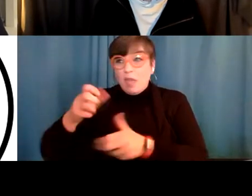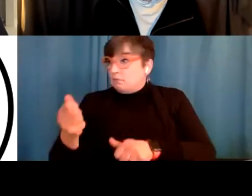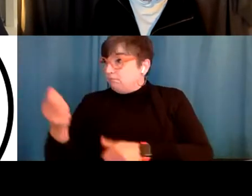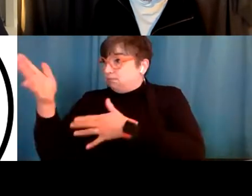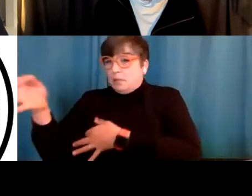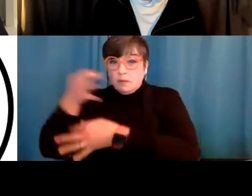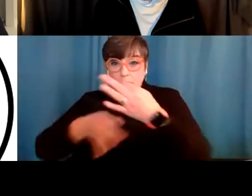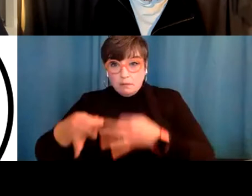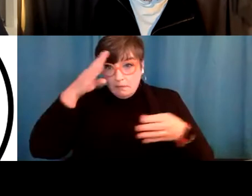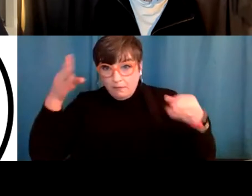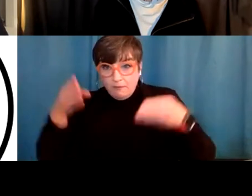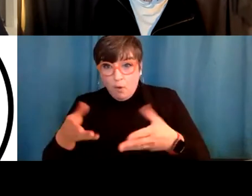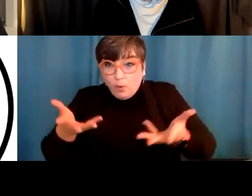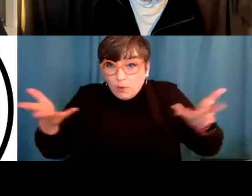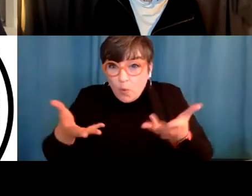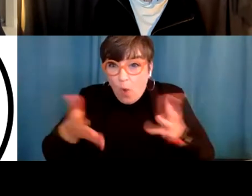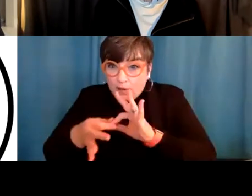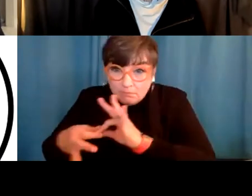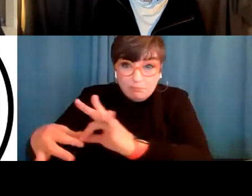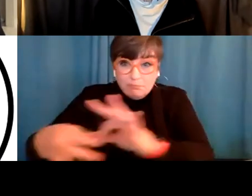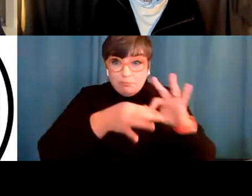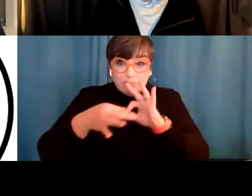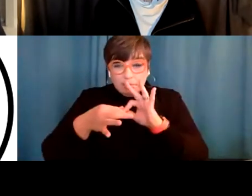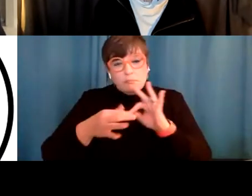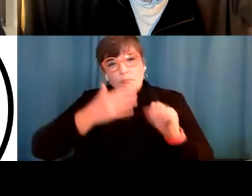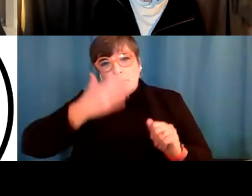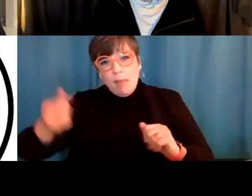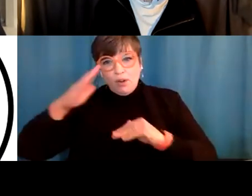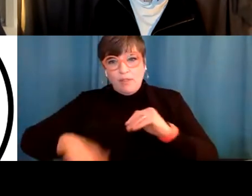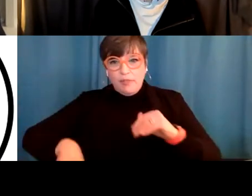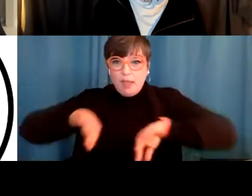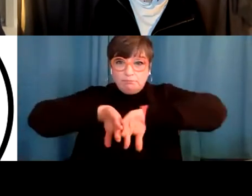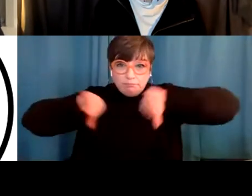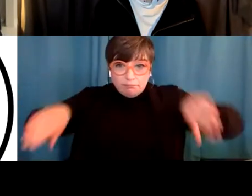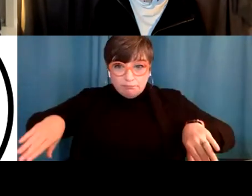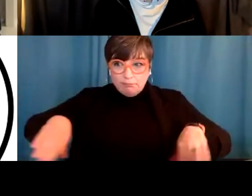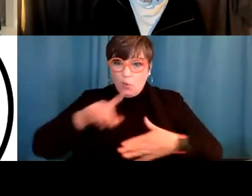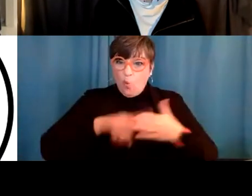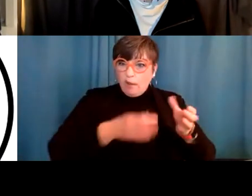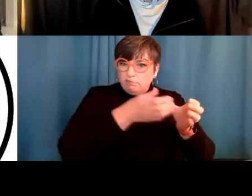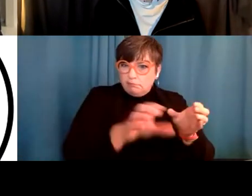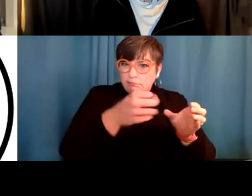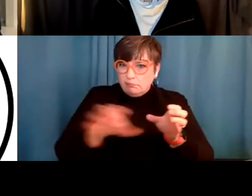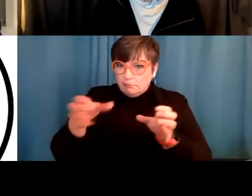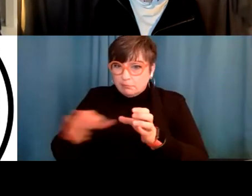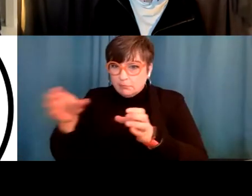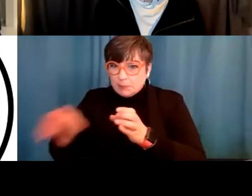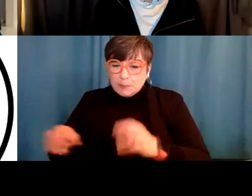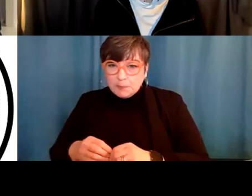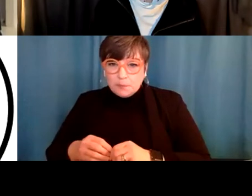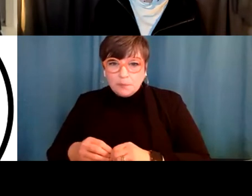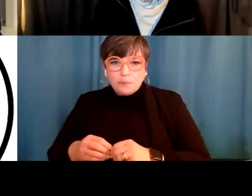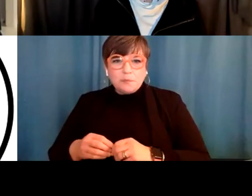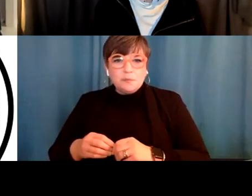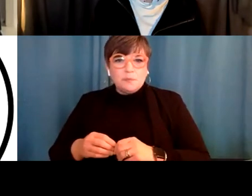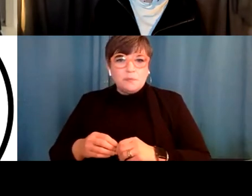than what sets us, mm-hmm. us apart. Mm-hmm. Rod, I have another question I want you to start us off with, but